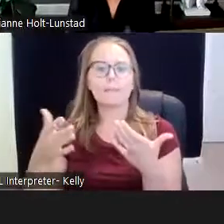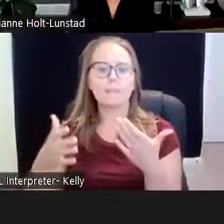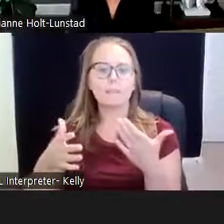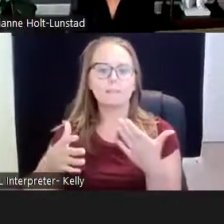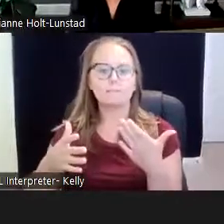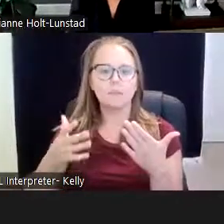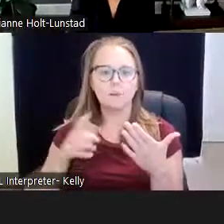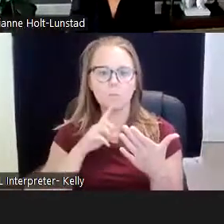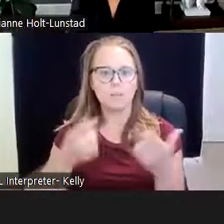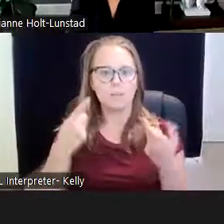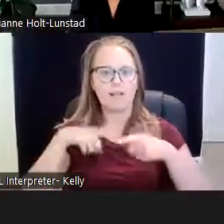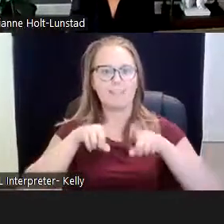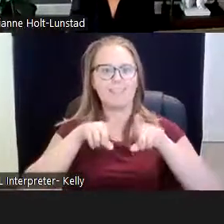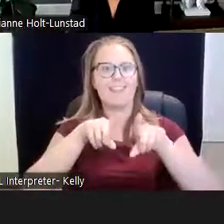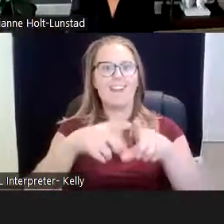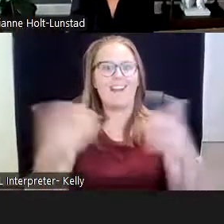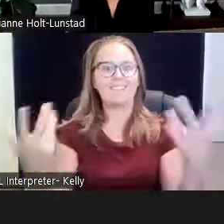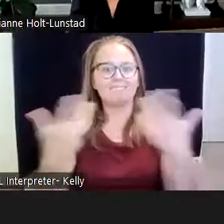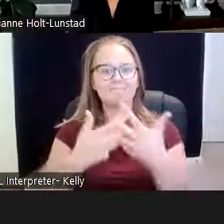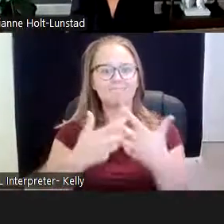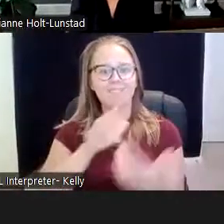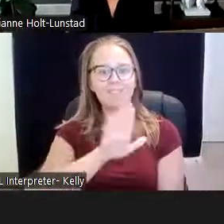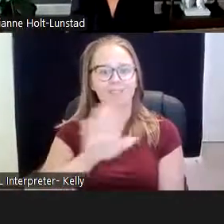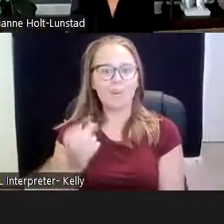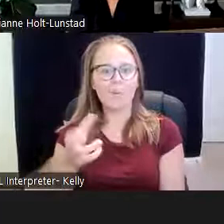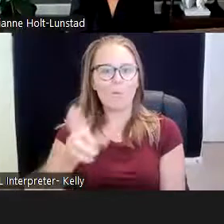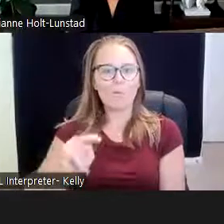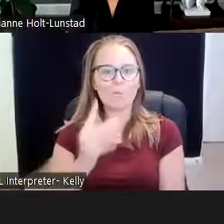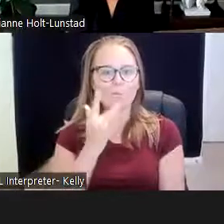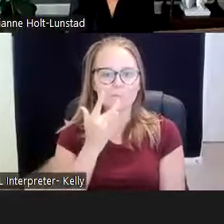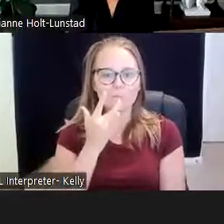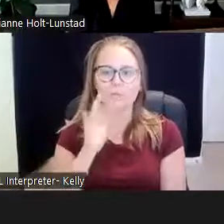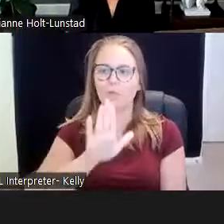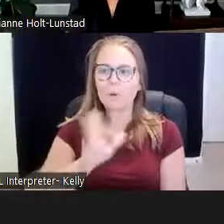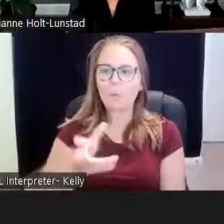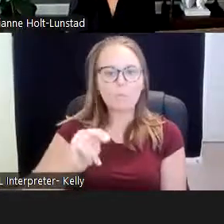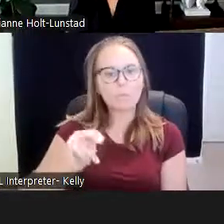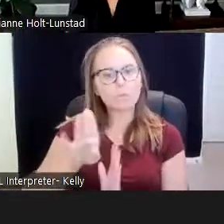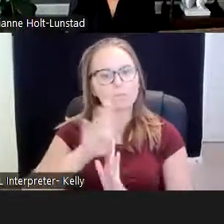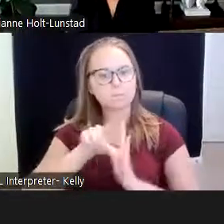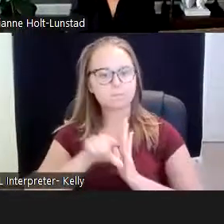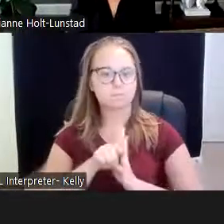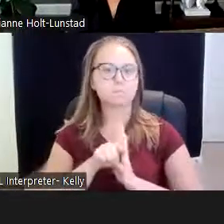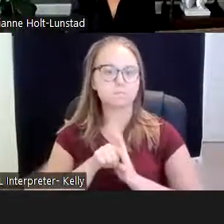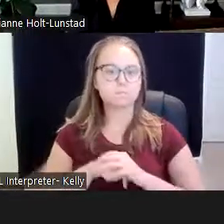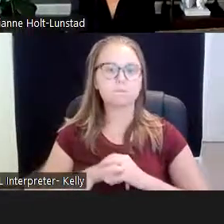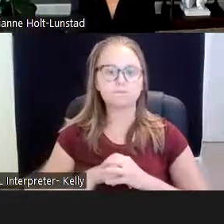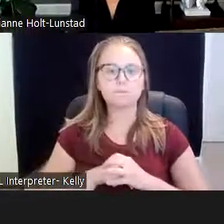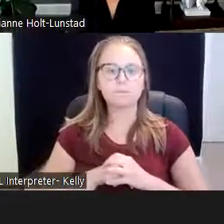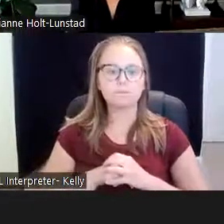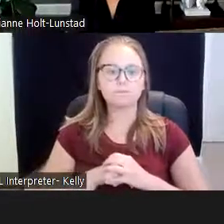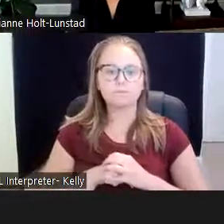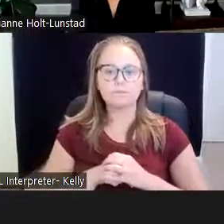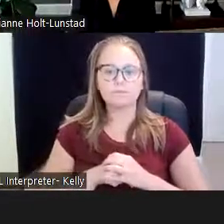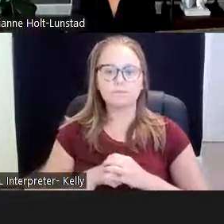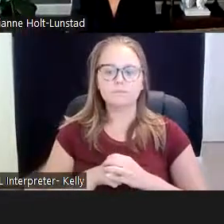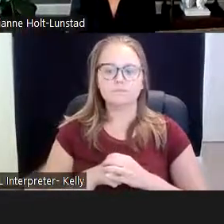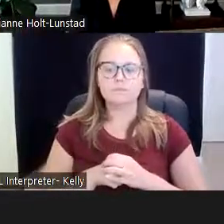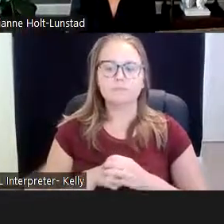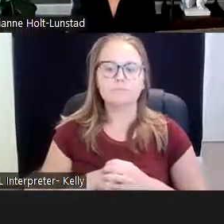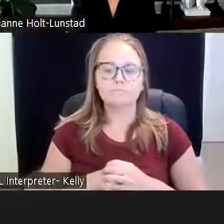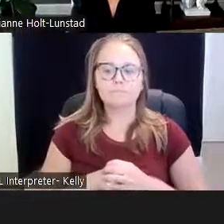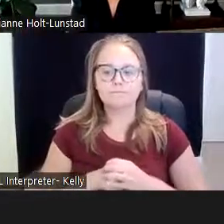that aligned with their own preferences and their own backgrounds. And importantly, we